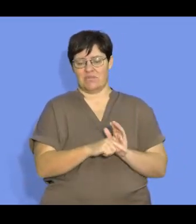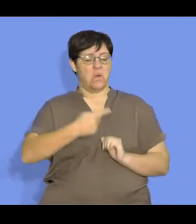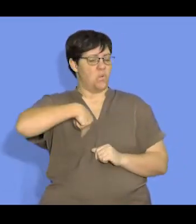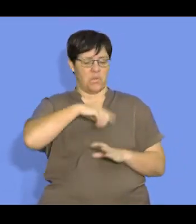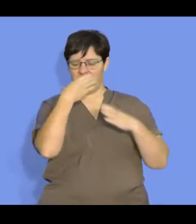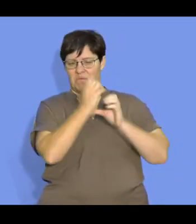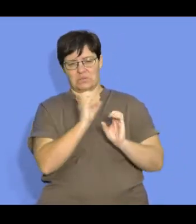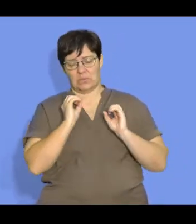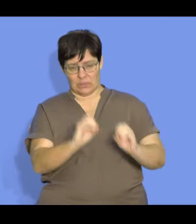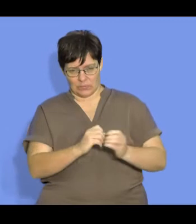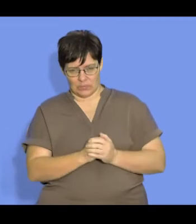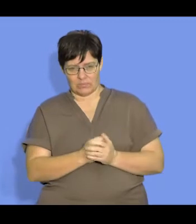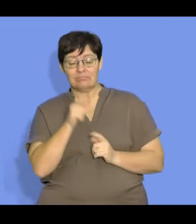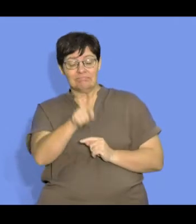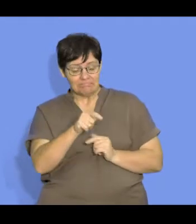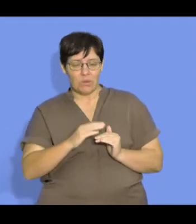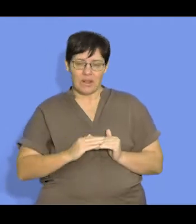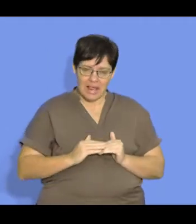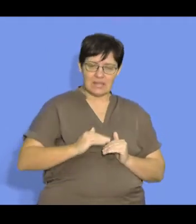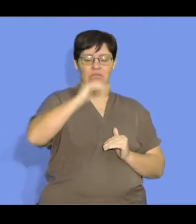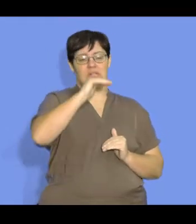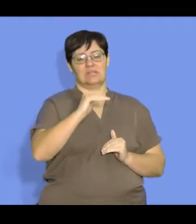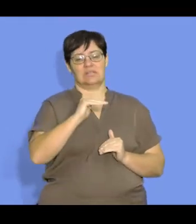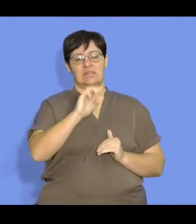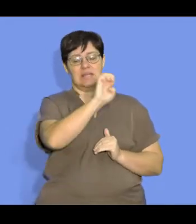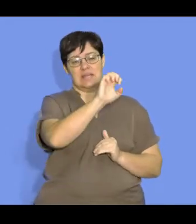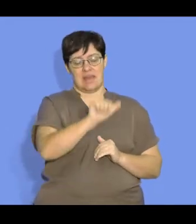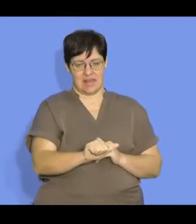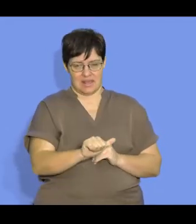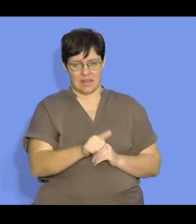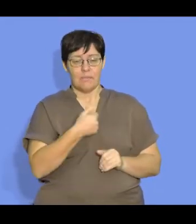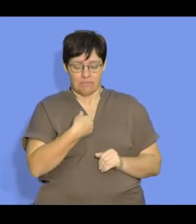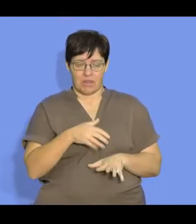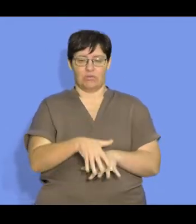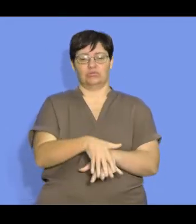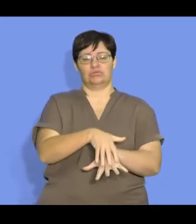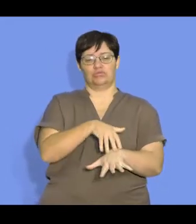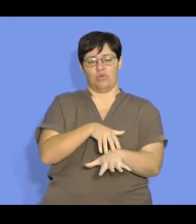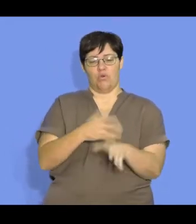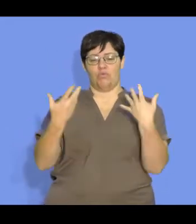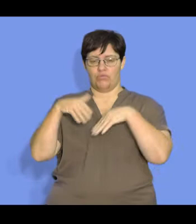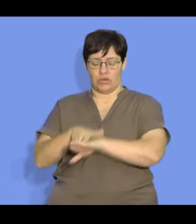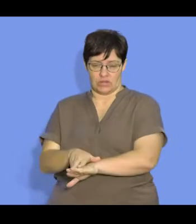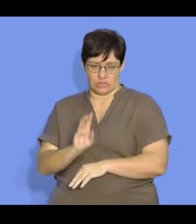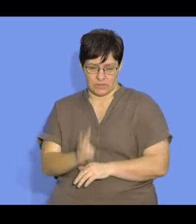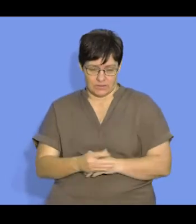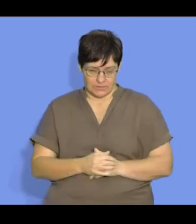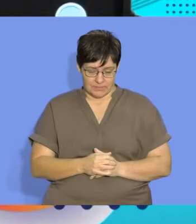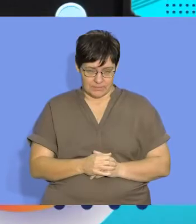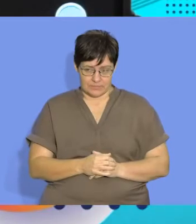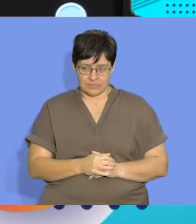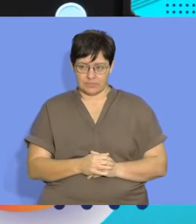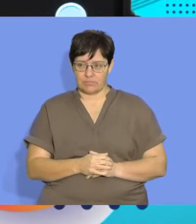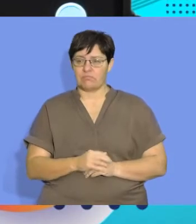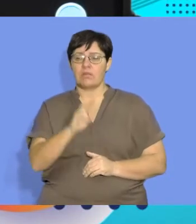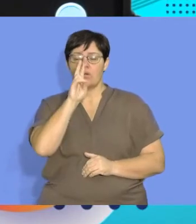negative catalyst, which we don't work with, but that one will increase the activation energy, and it will slow down